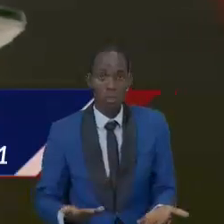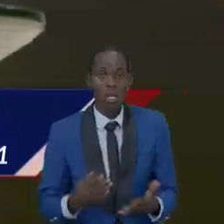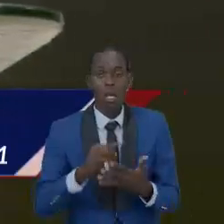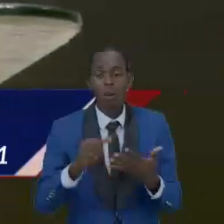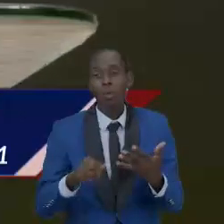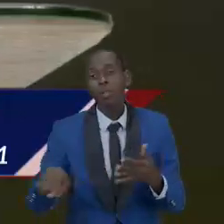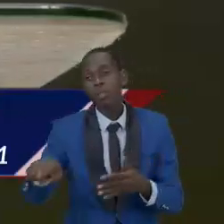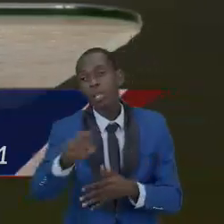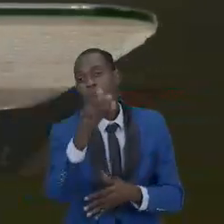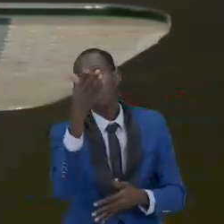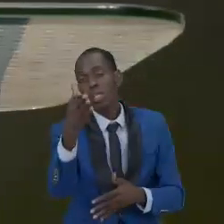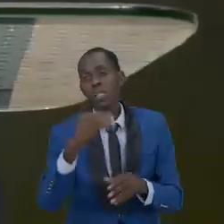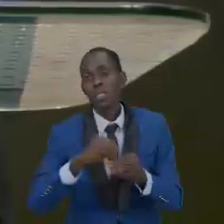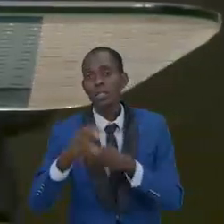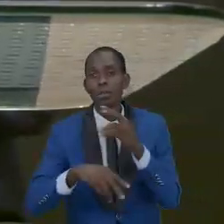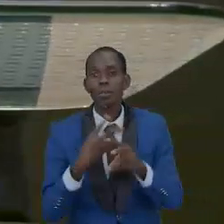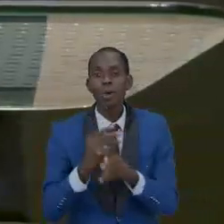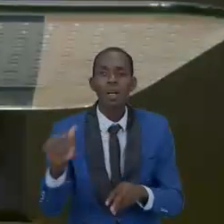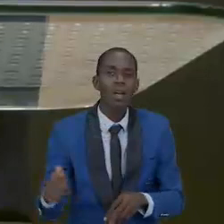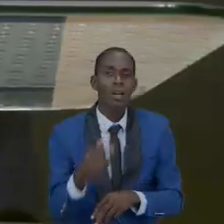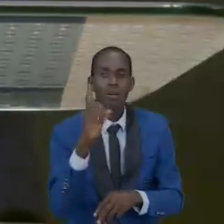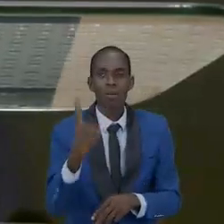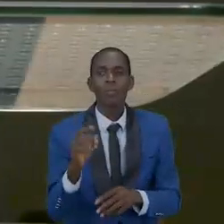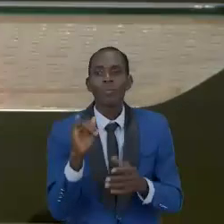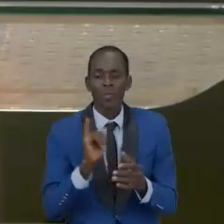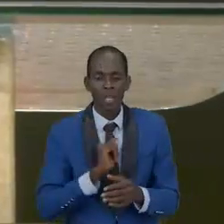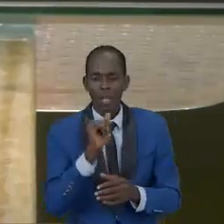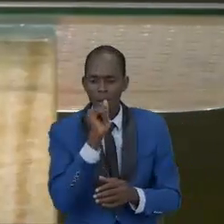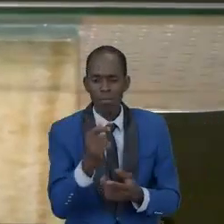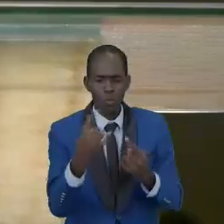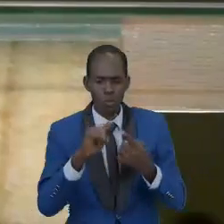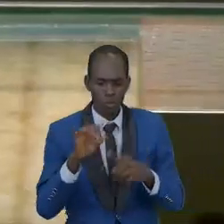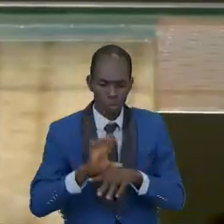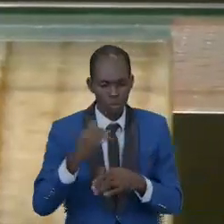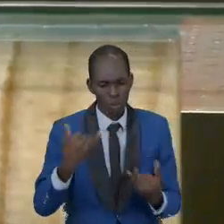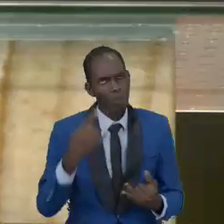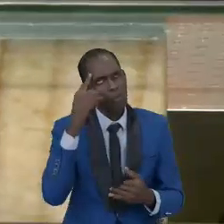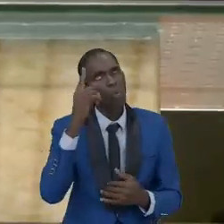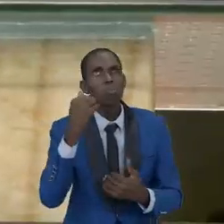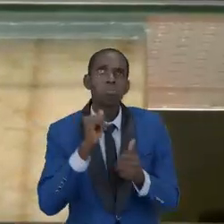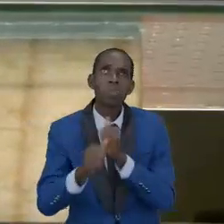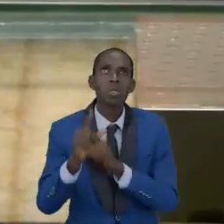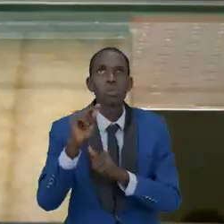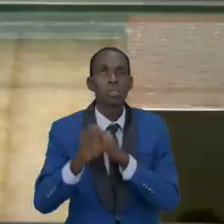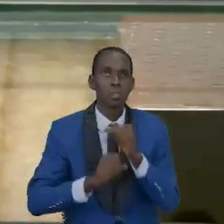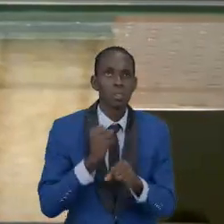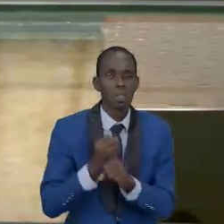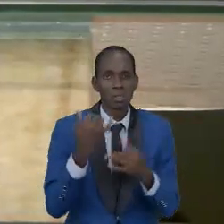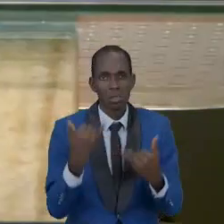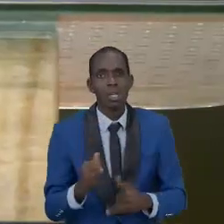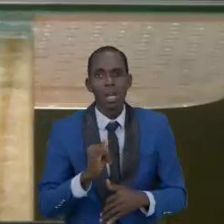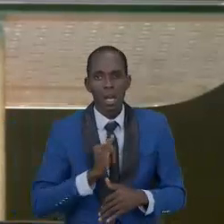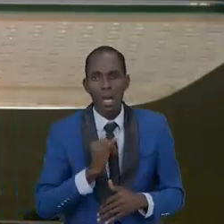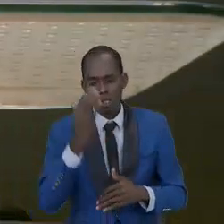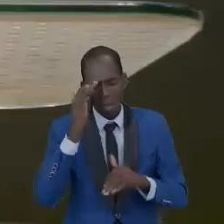them, over there in the world, anyone. I've been coming to the church for 20 years now, and I know how to clean